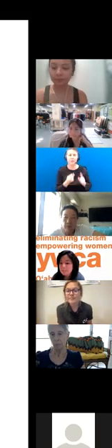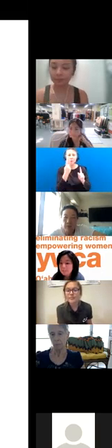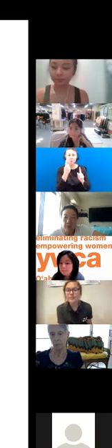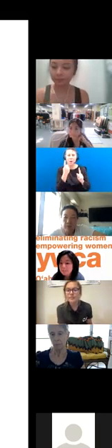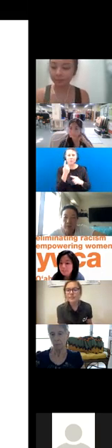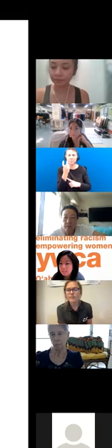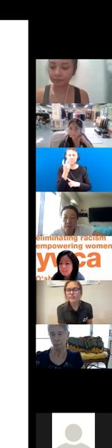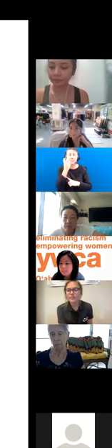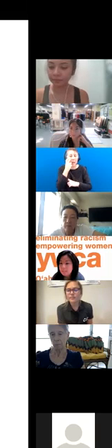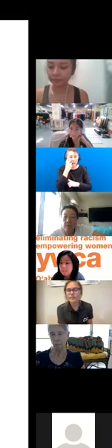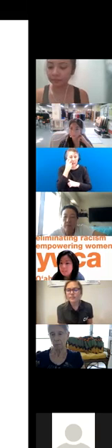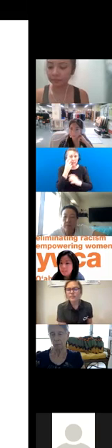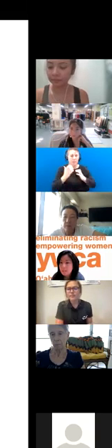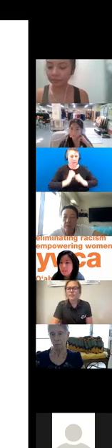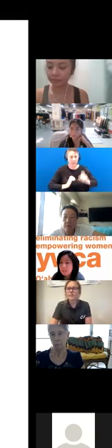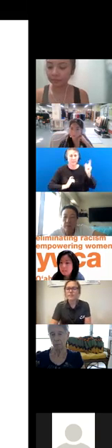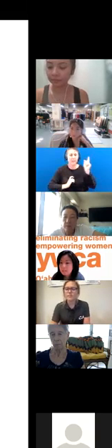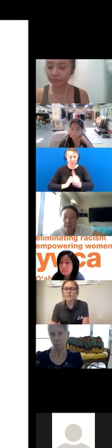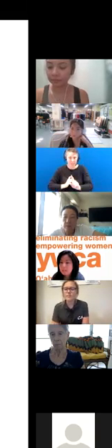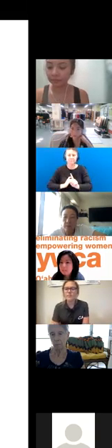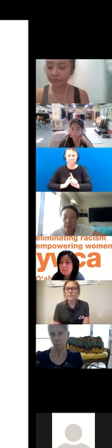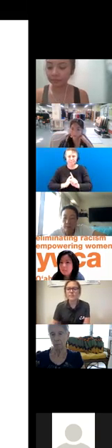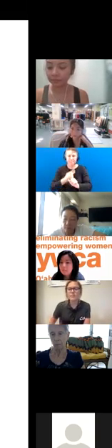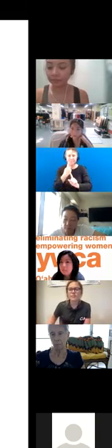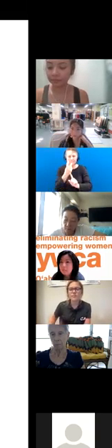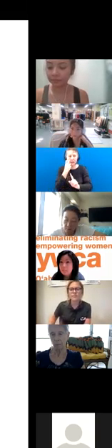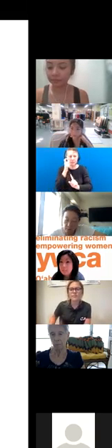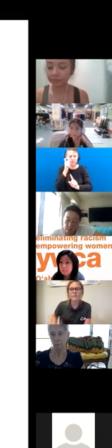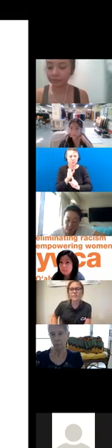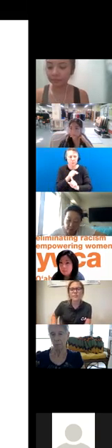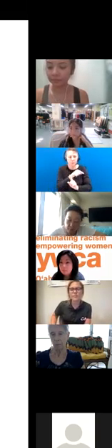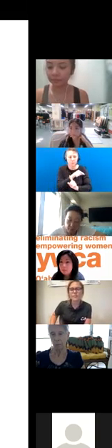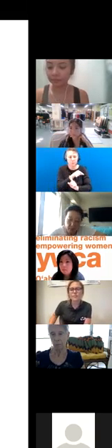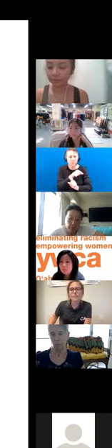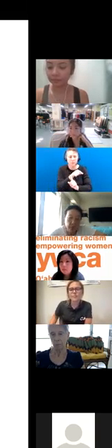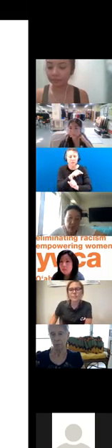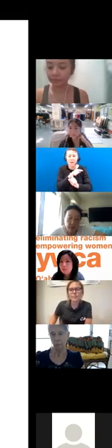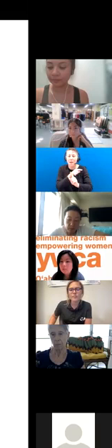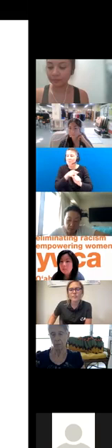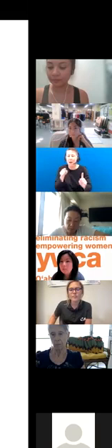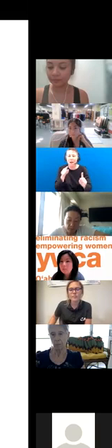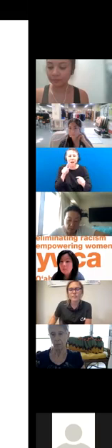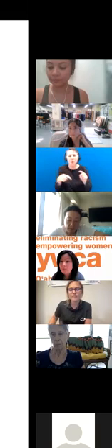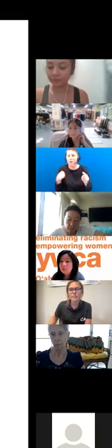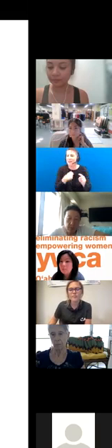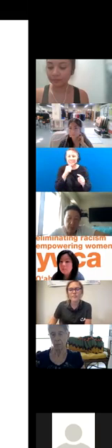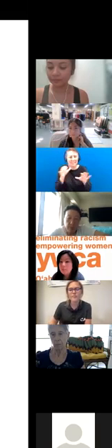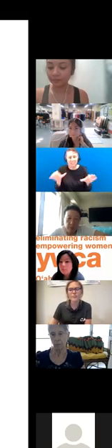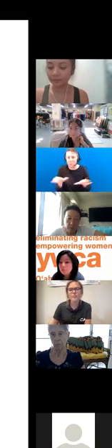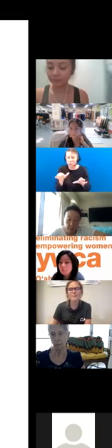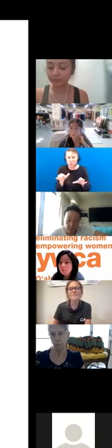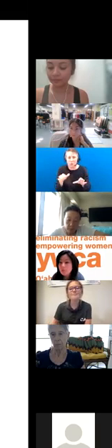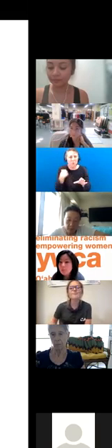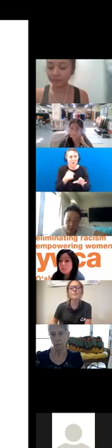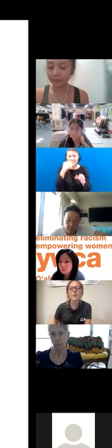blind clients attend. And, what we didn't do, was let our